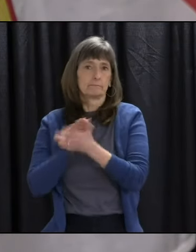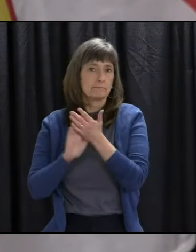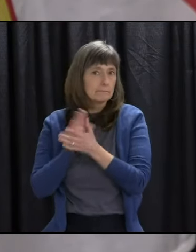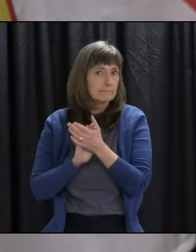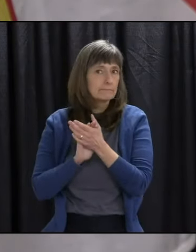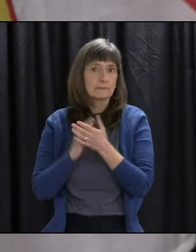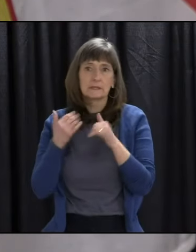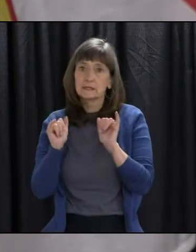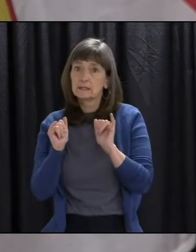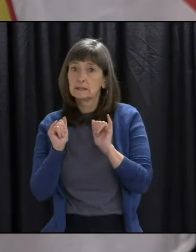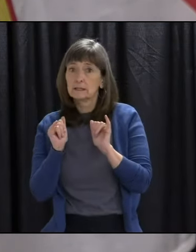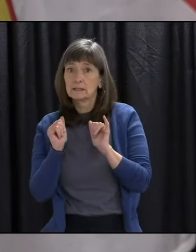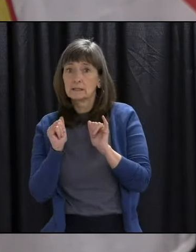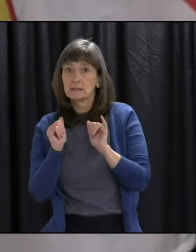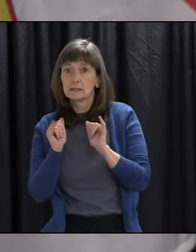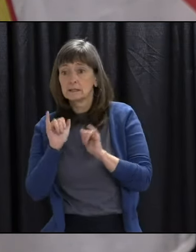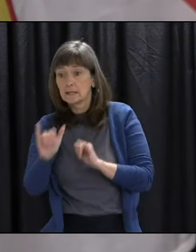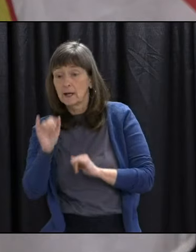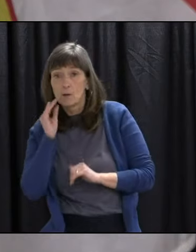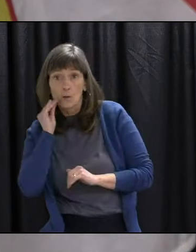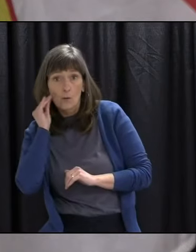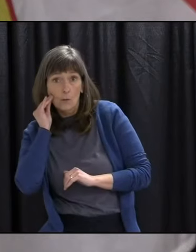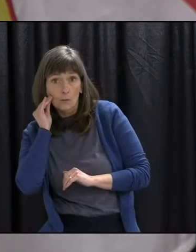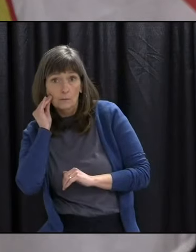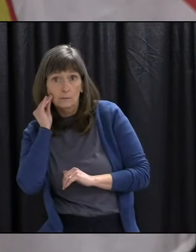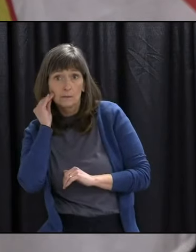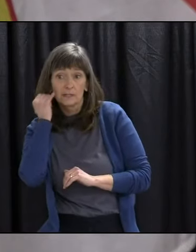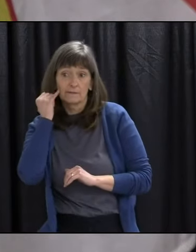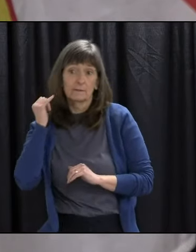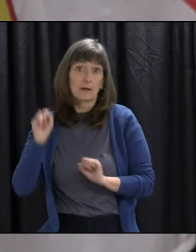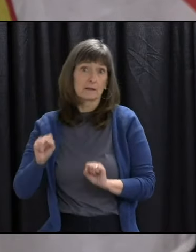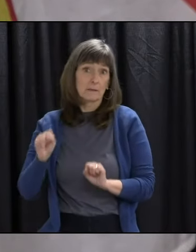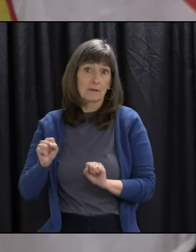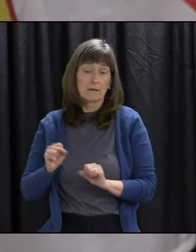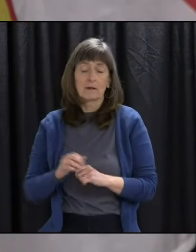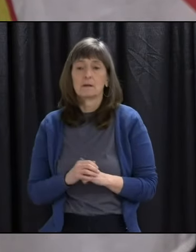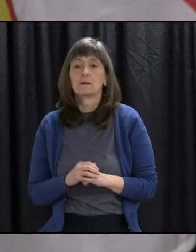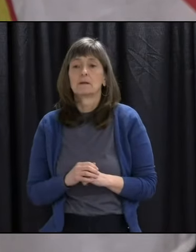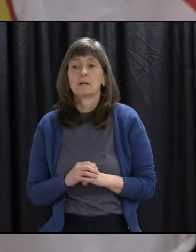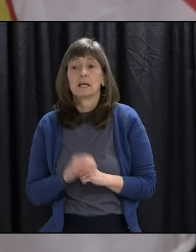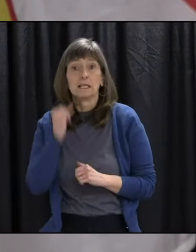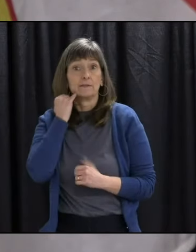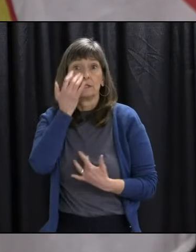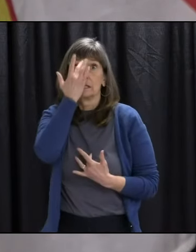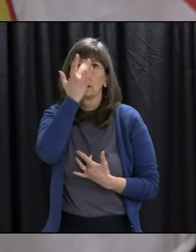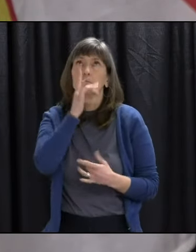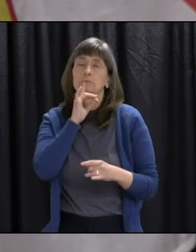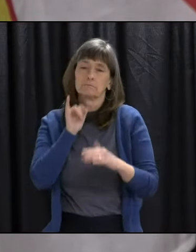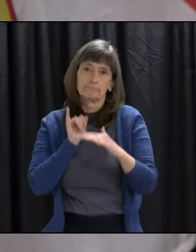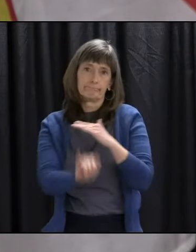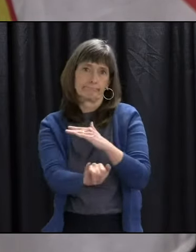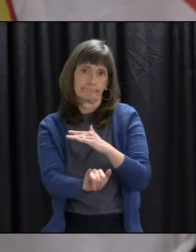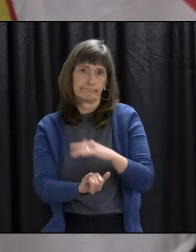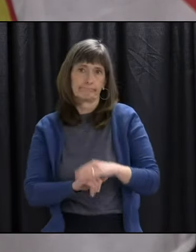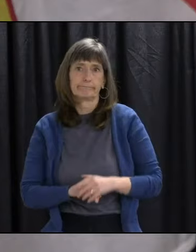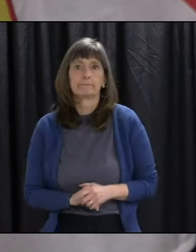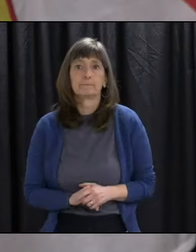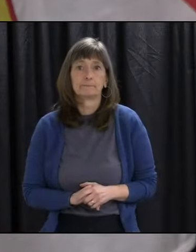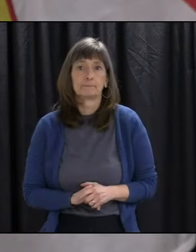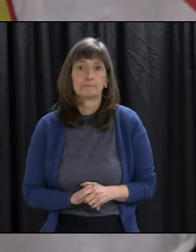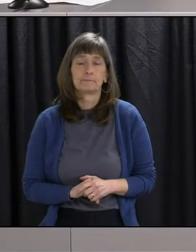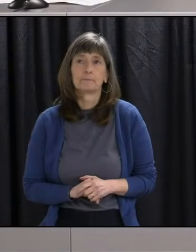and well, stay home unless it's absolutely necessary to go out, and certainly stay home if you're unwell.